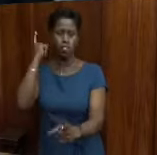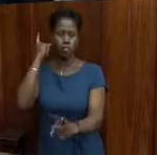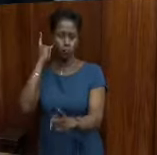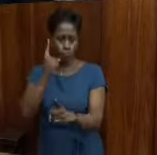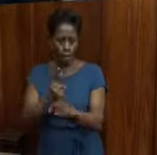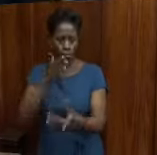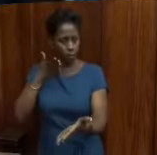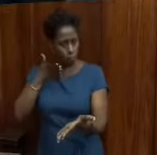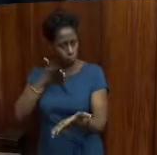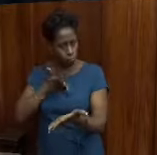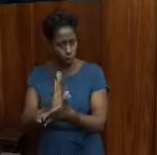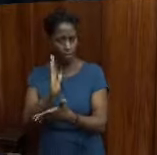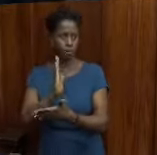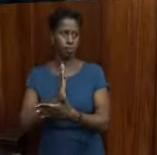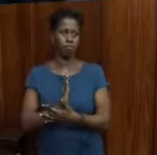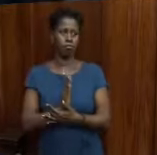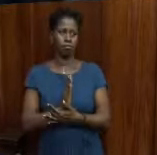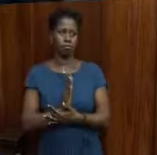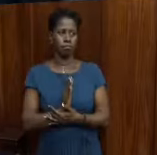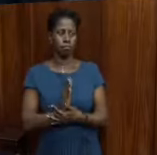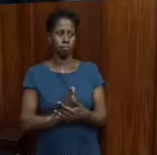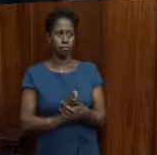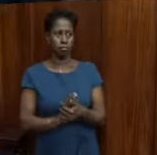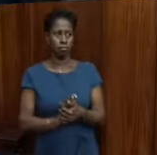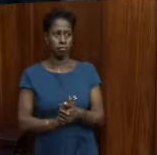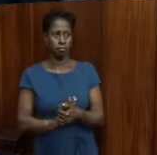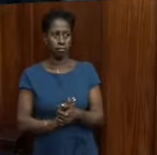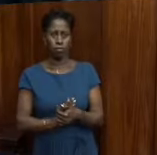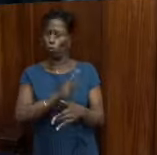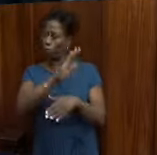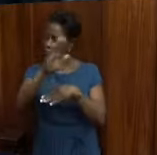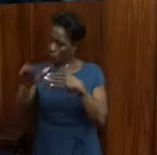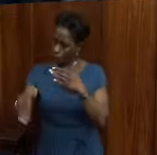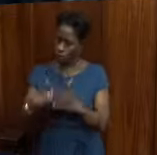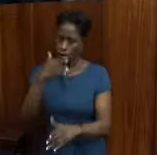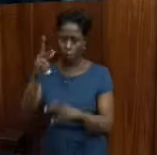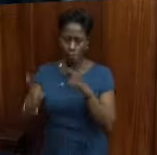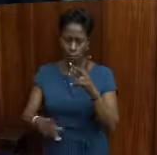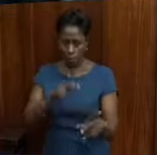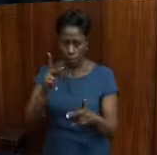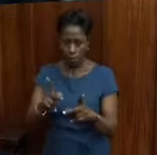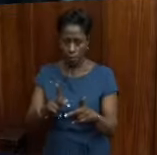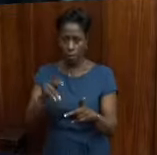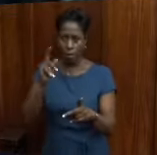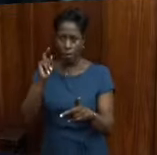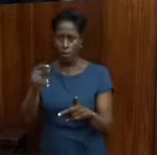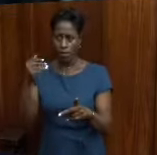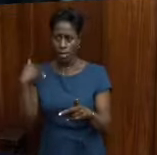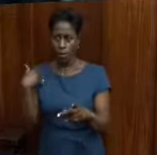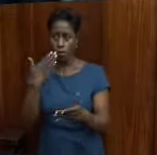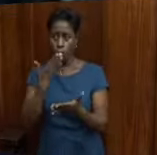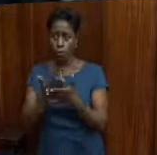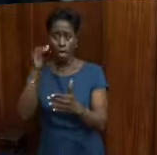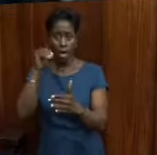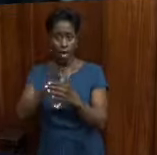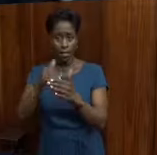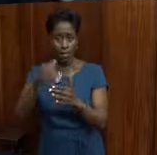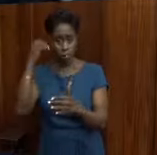to unlocking the full human potential of every citizen for the good of the citizen and the